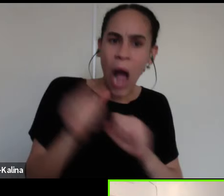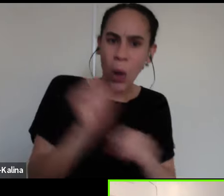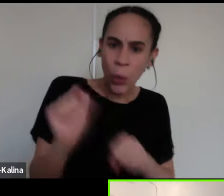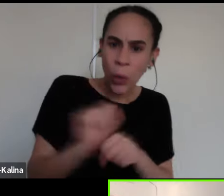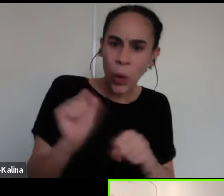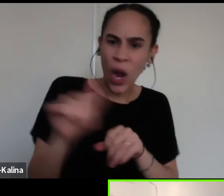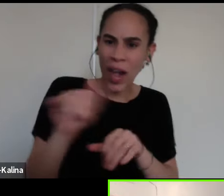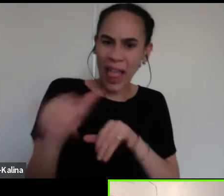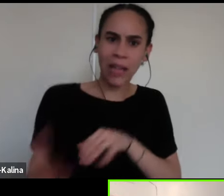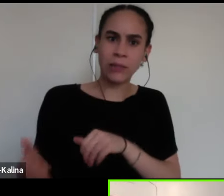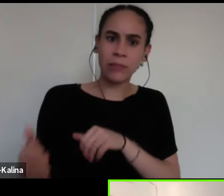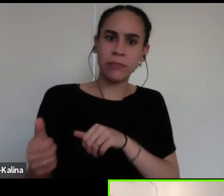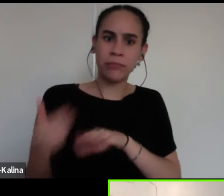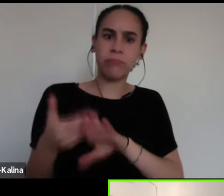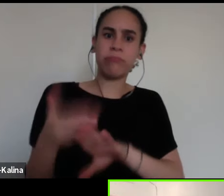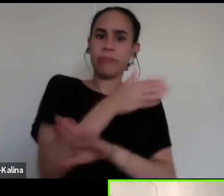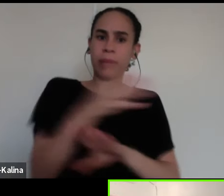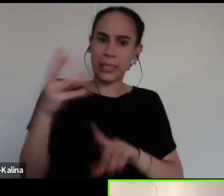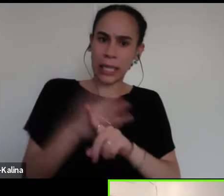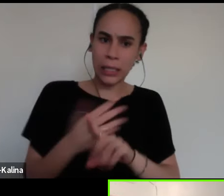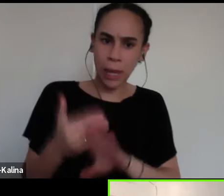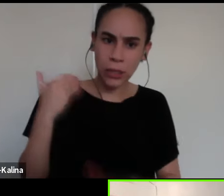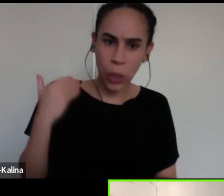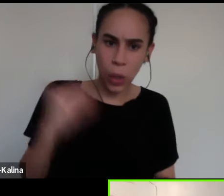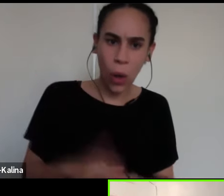or should have worked 6 months ago. And